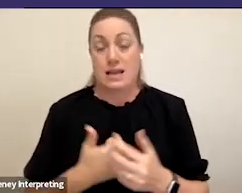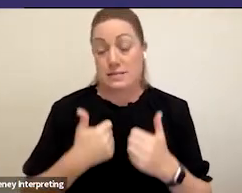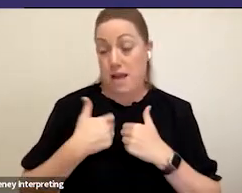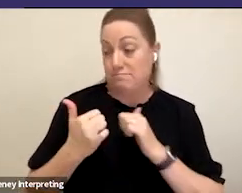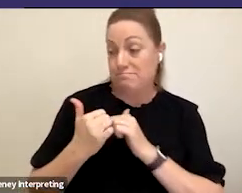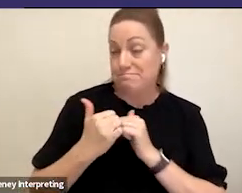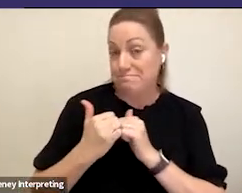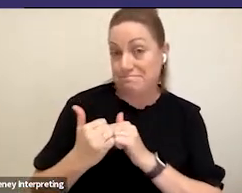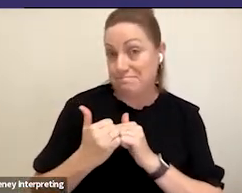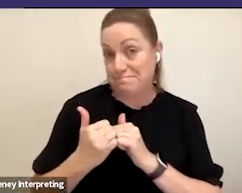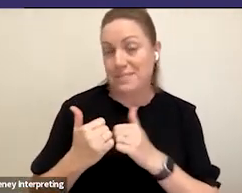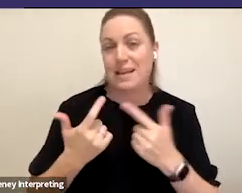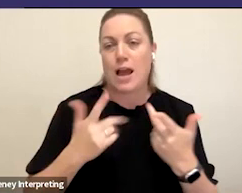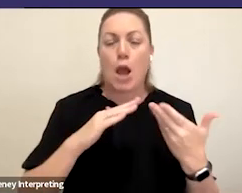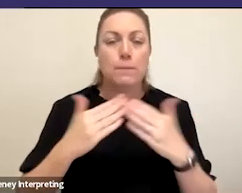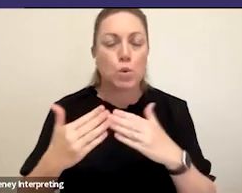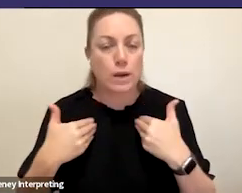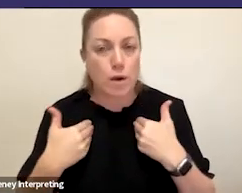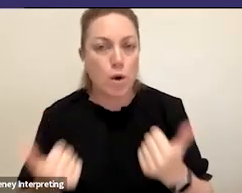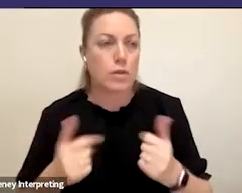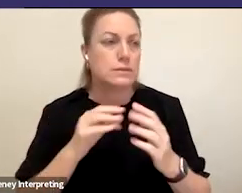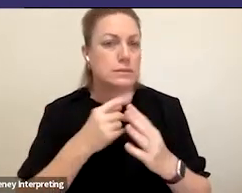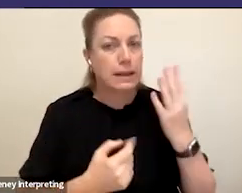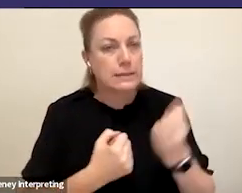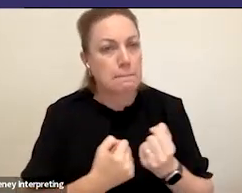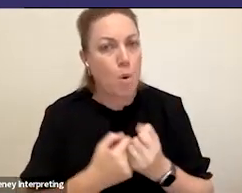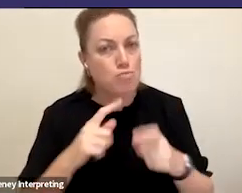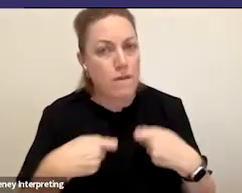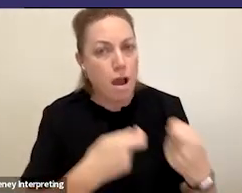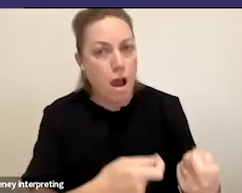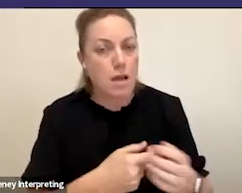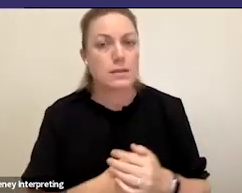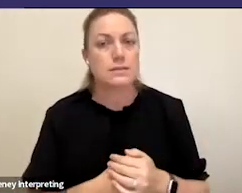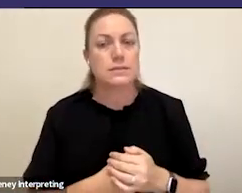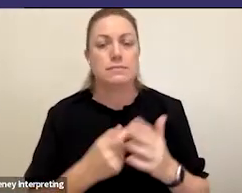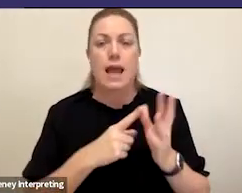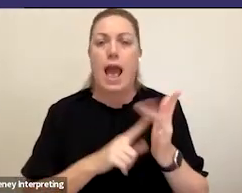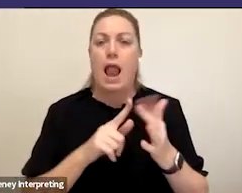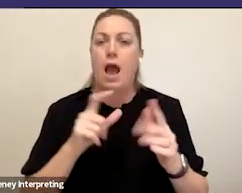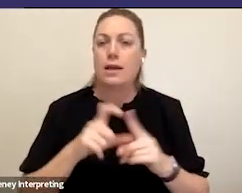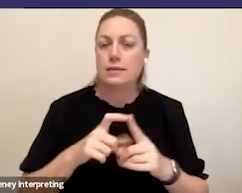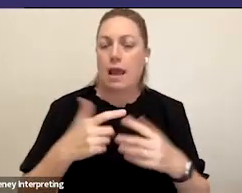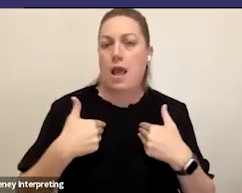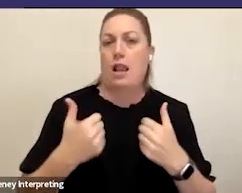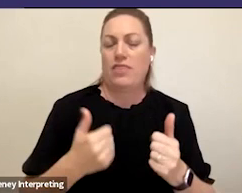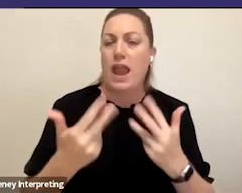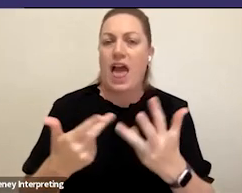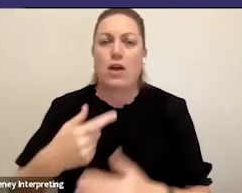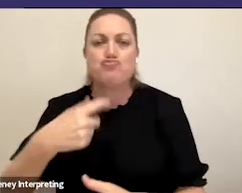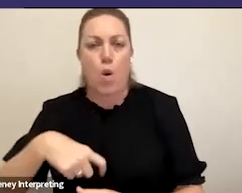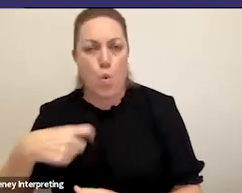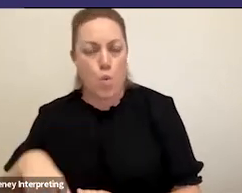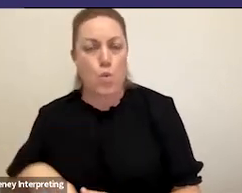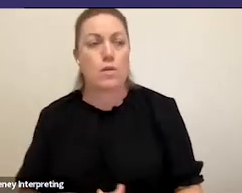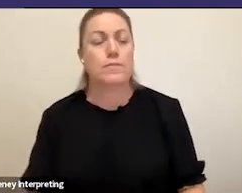the community health and disability support providers in allied health, and as well as other roles, but also